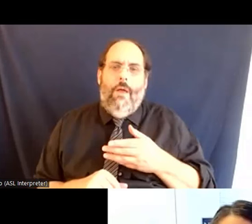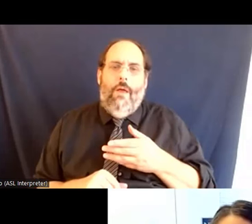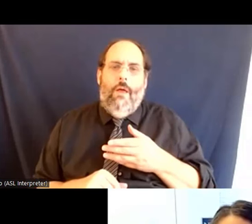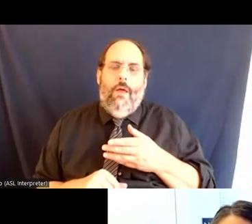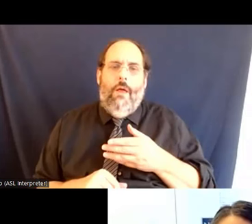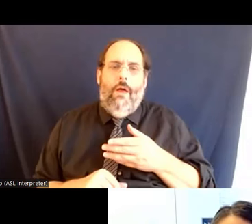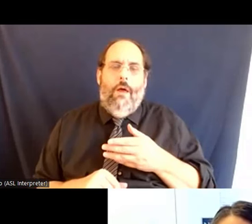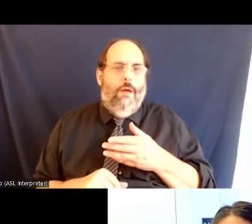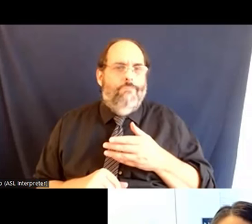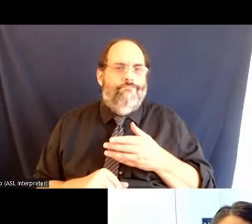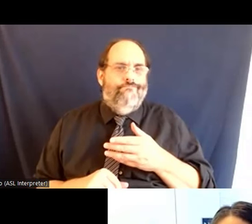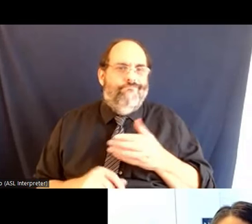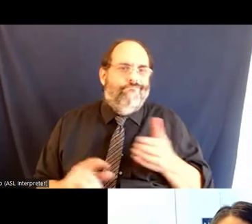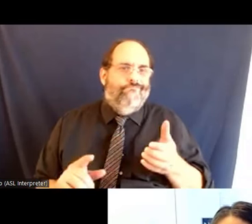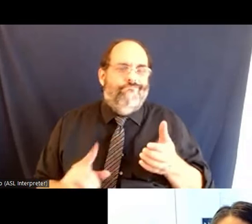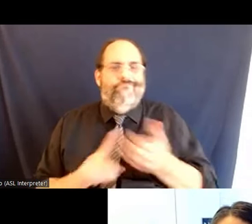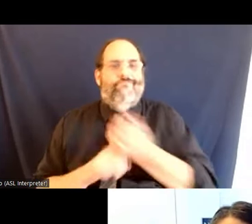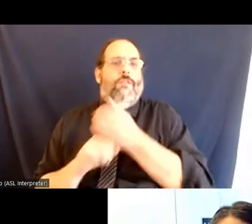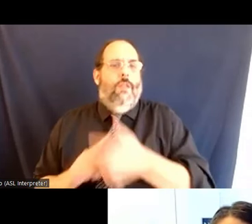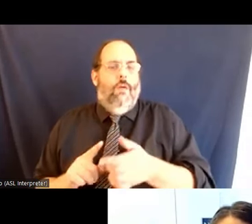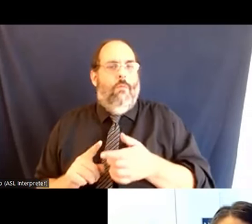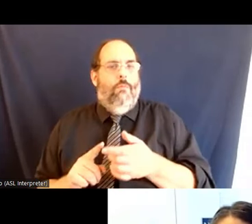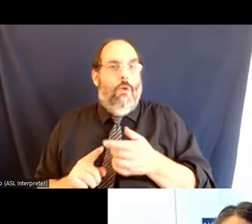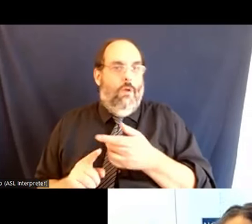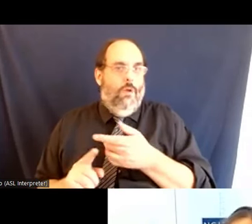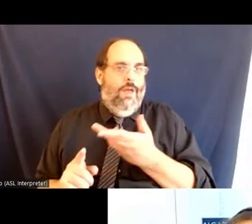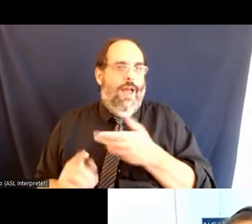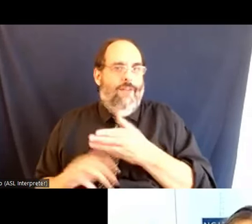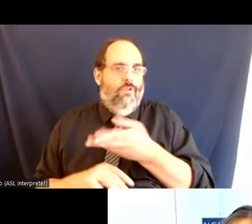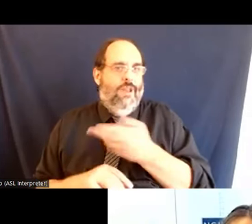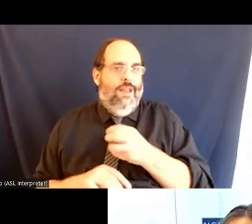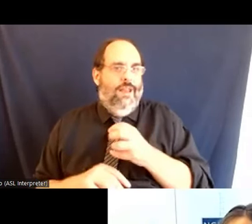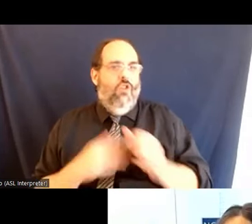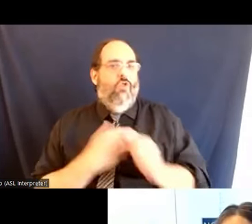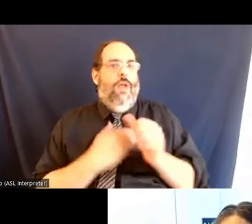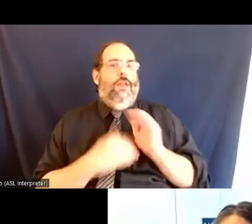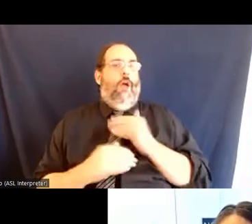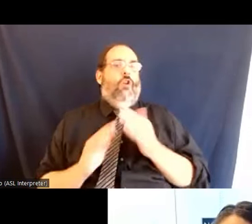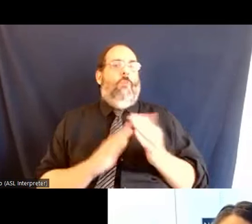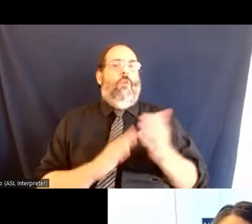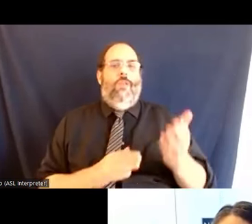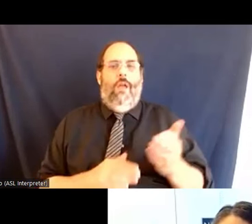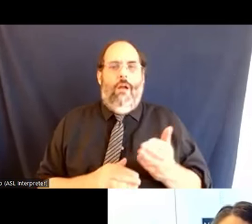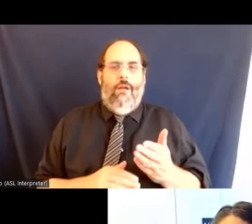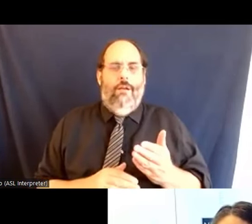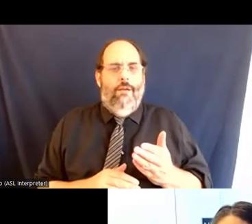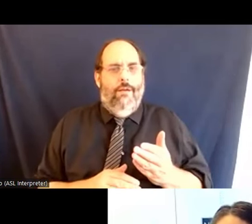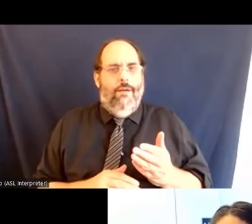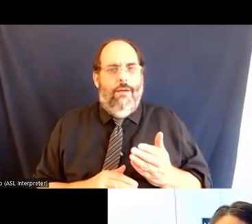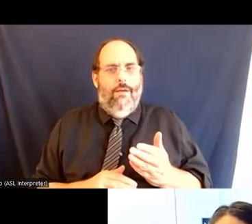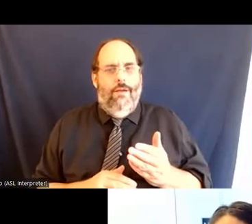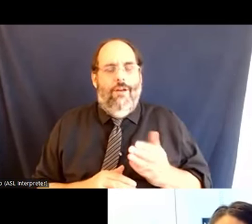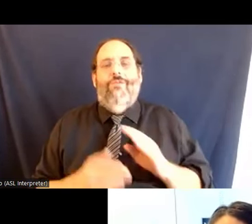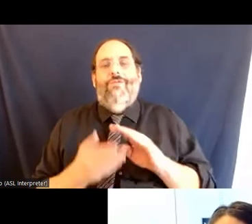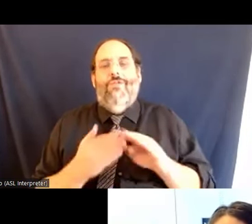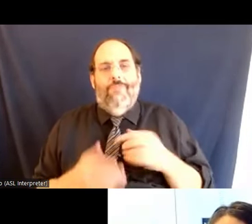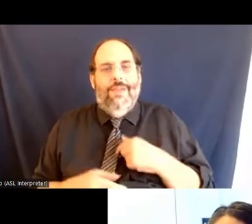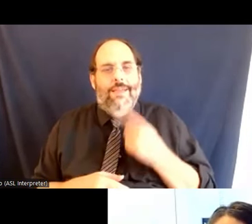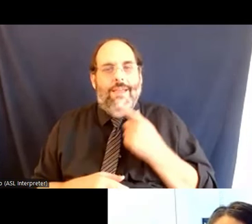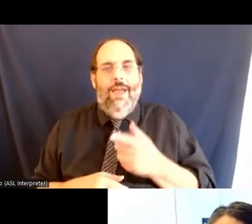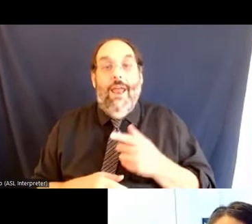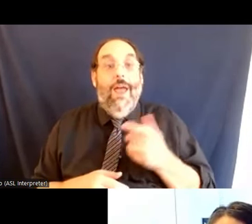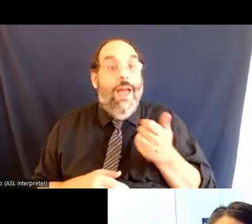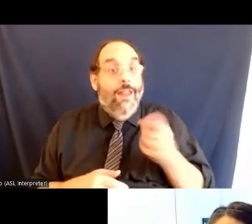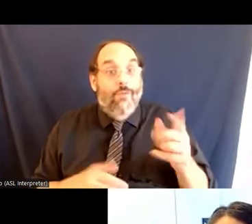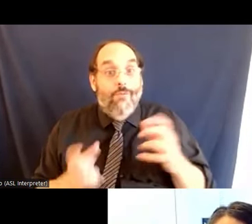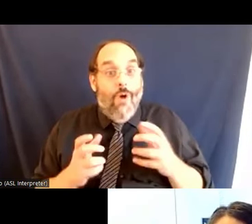charged with threatening specifically our community there, asking, saying if anyone wanted